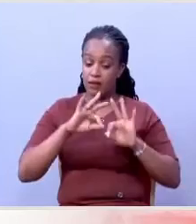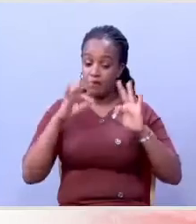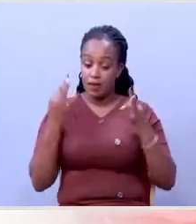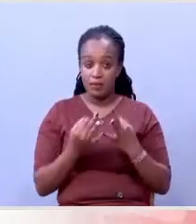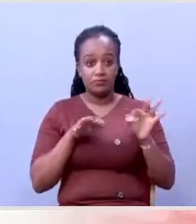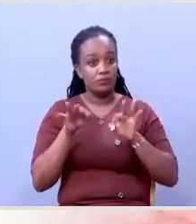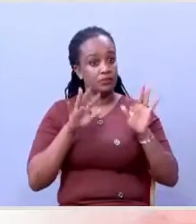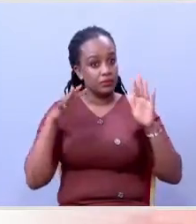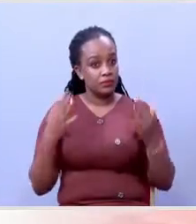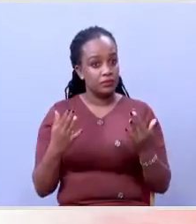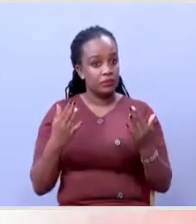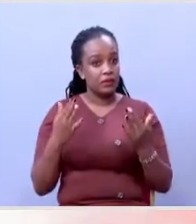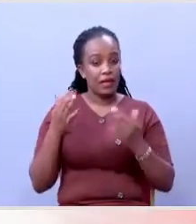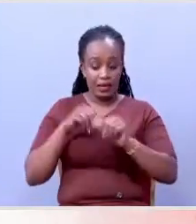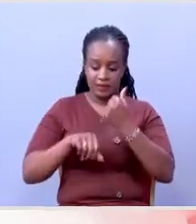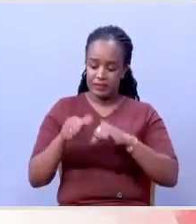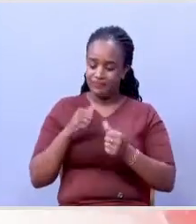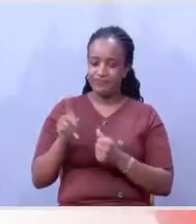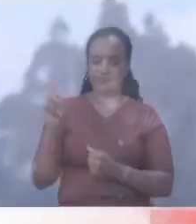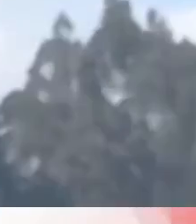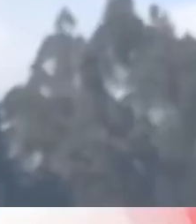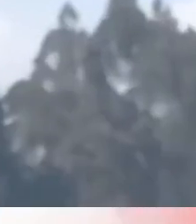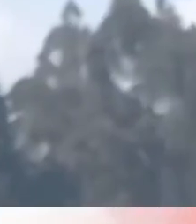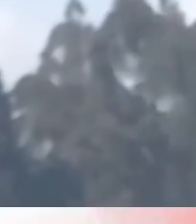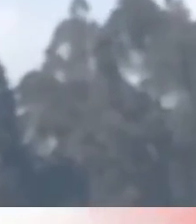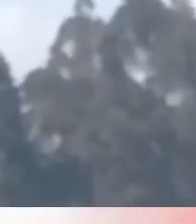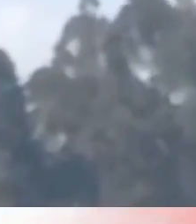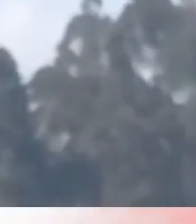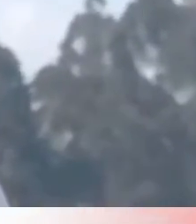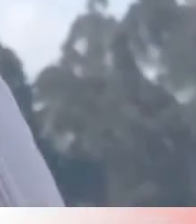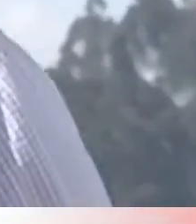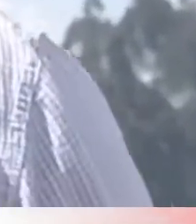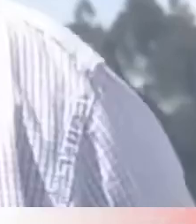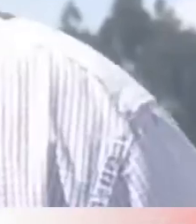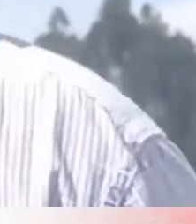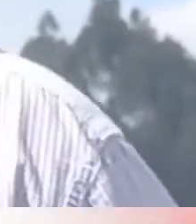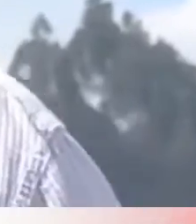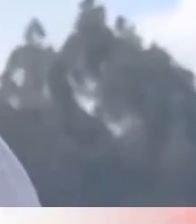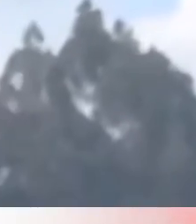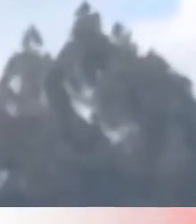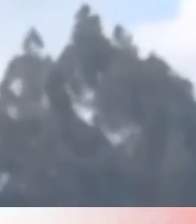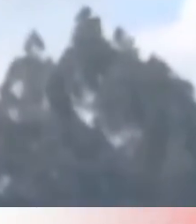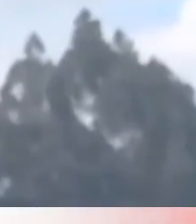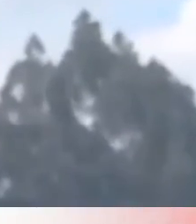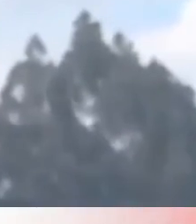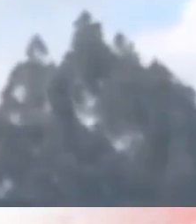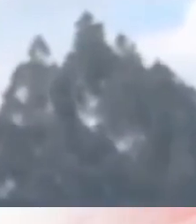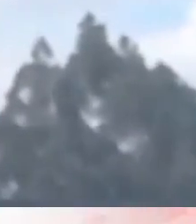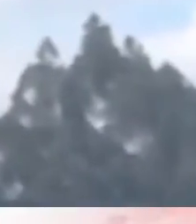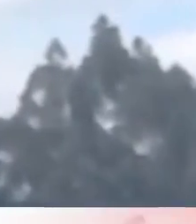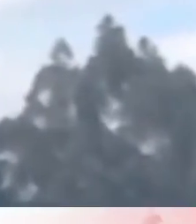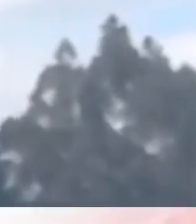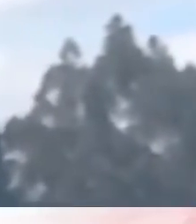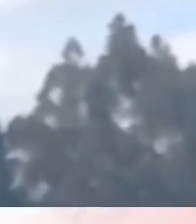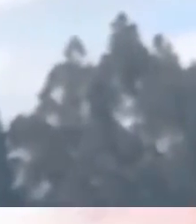haikuwa nzuri, tendo ilikuwa mbaya, na tunaikataa kabisa. Tungependa kama jamii vile vile tunene